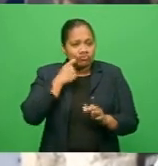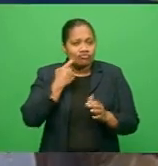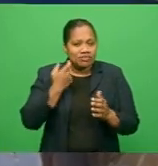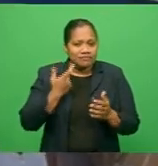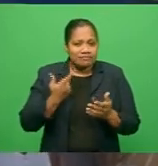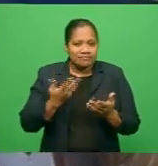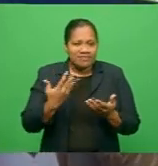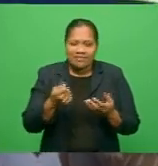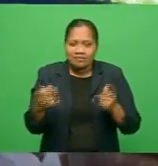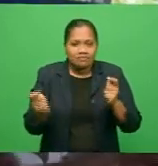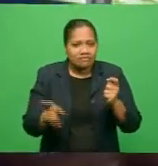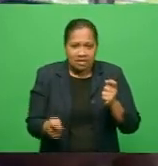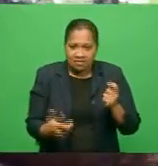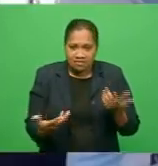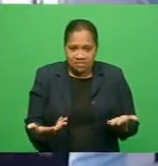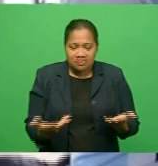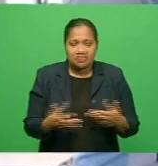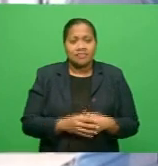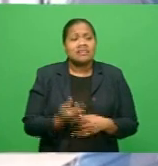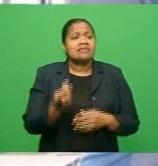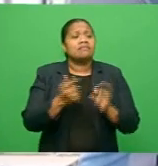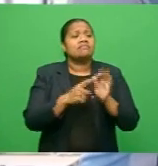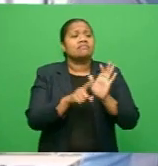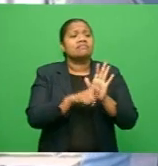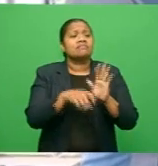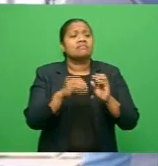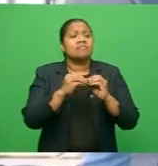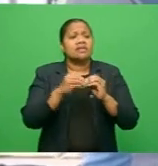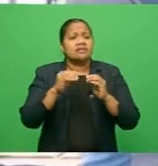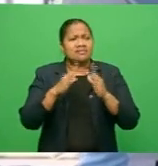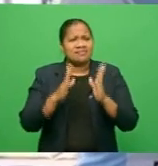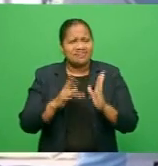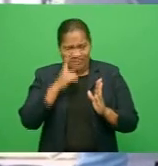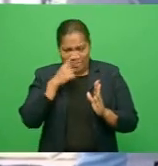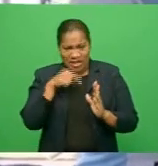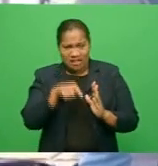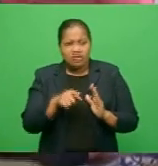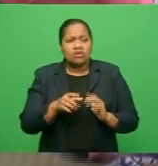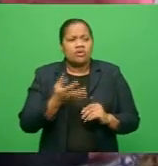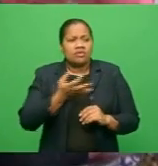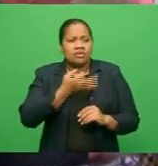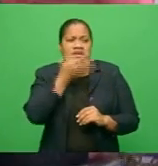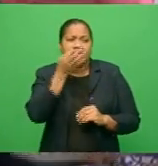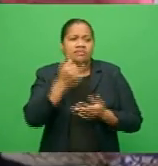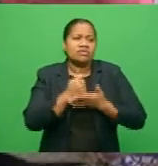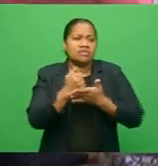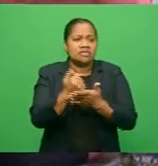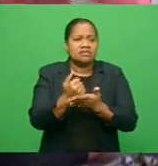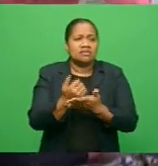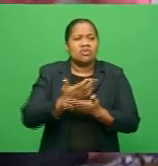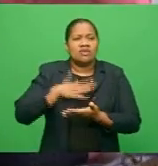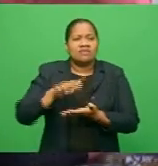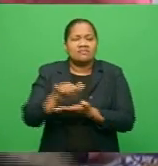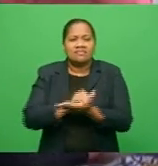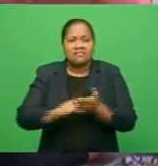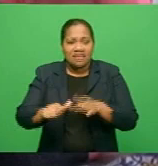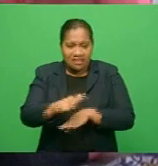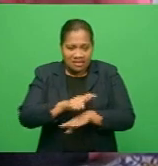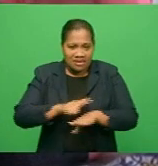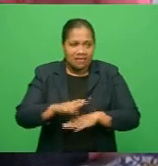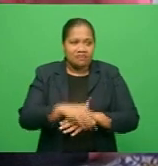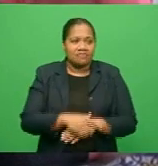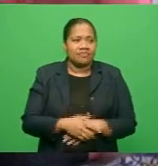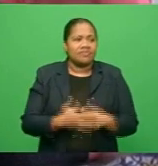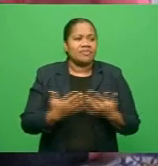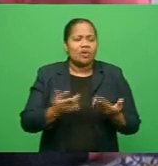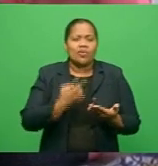decree. Some PRB tenants have requested for assistance in acquiring a land. Those who can consider to